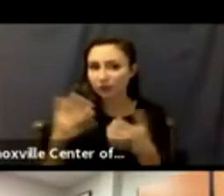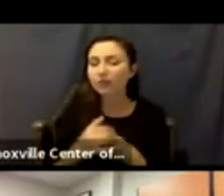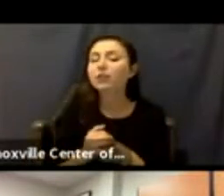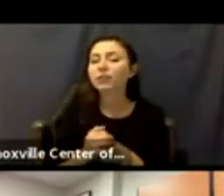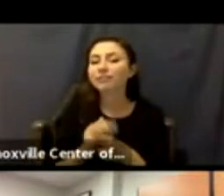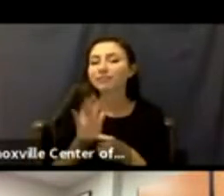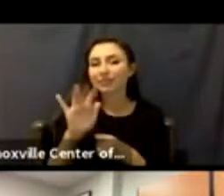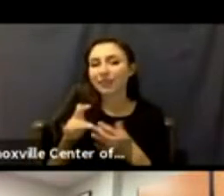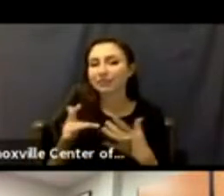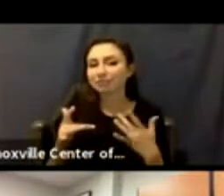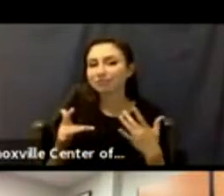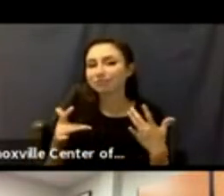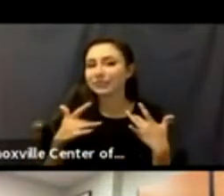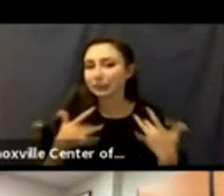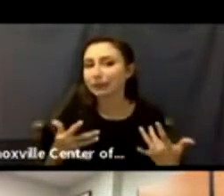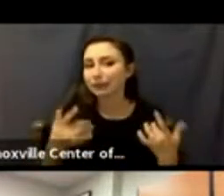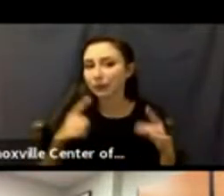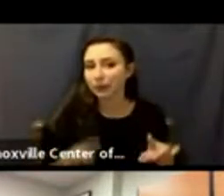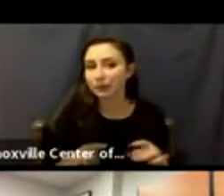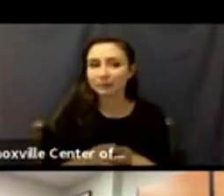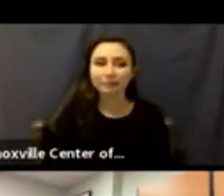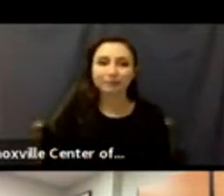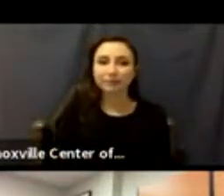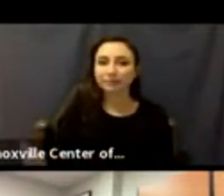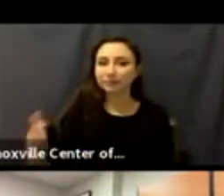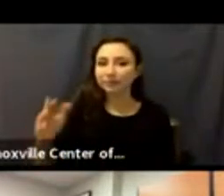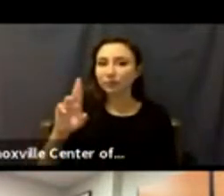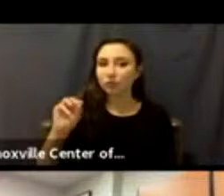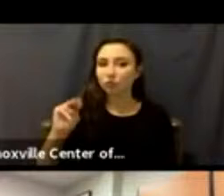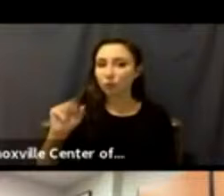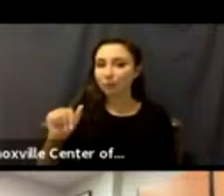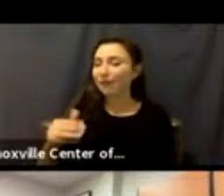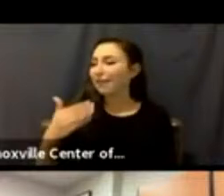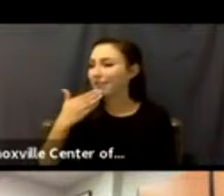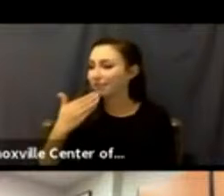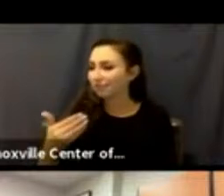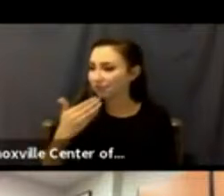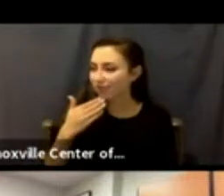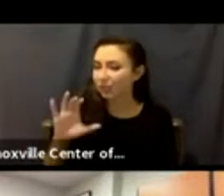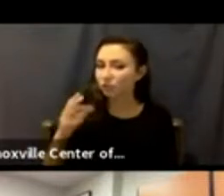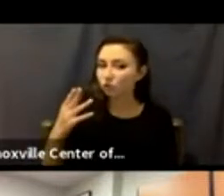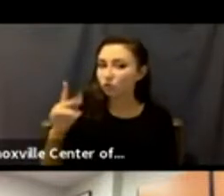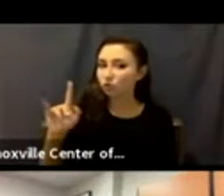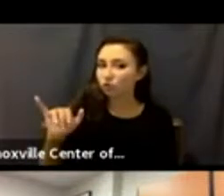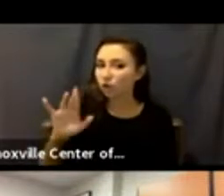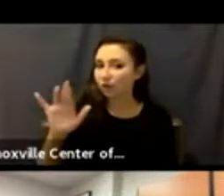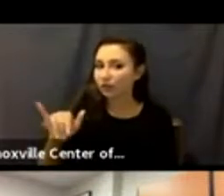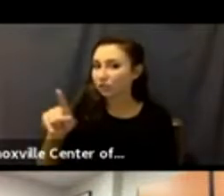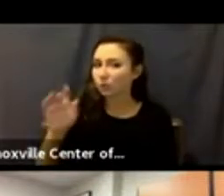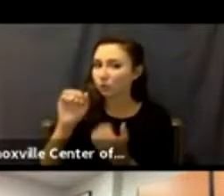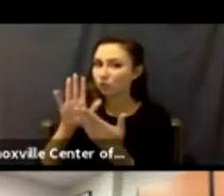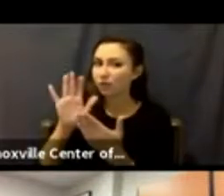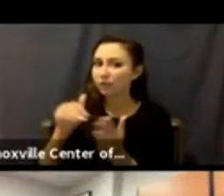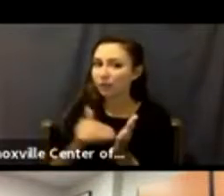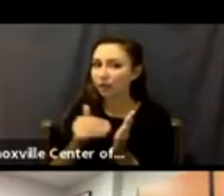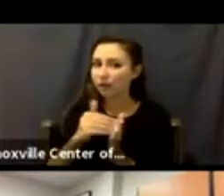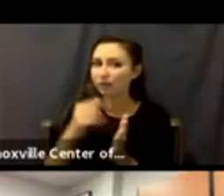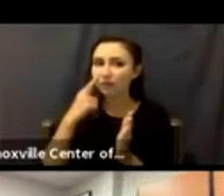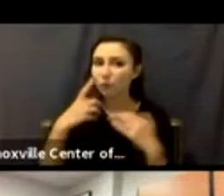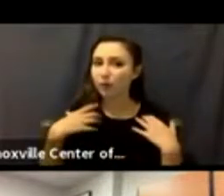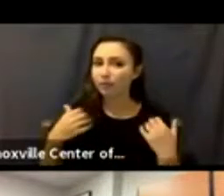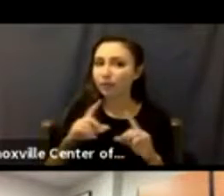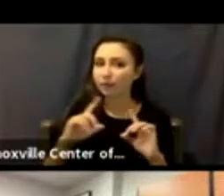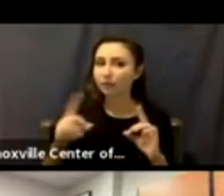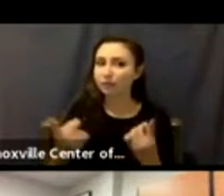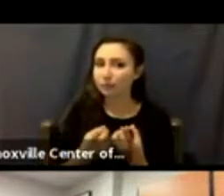that's typically the differences. Thanks, Charity. And you do address that often in the health department